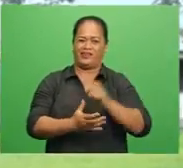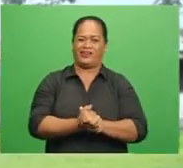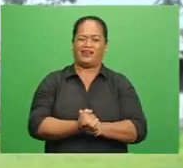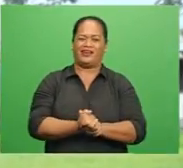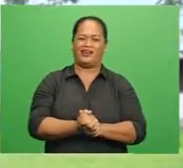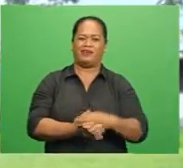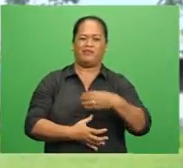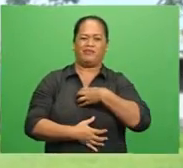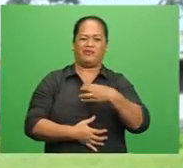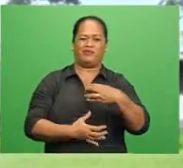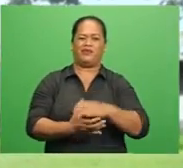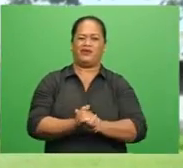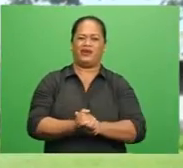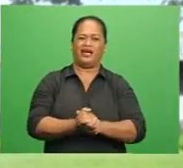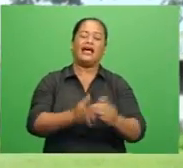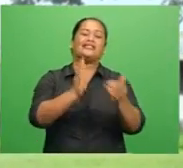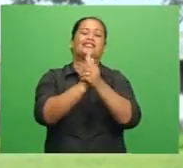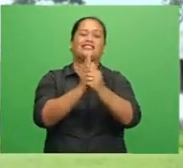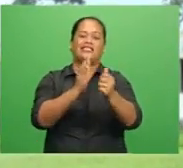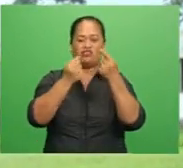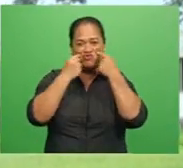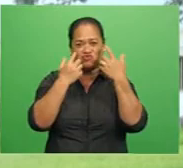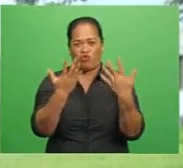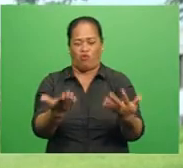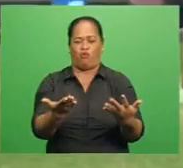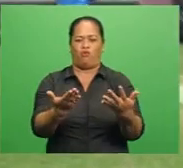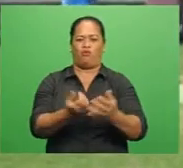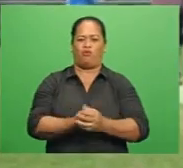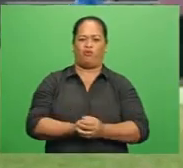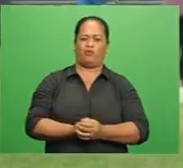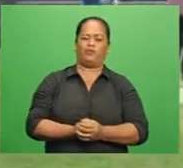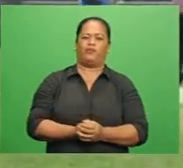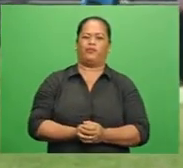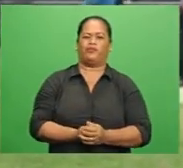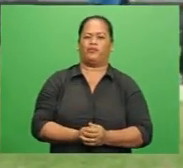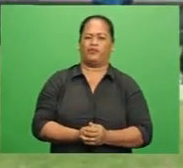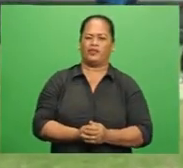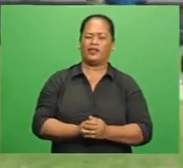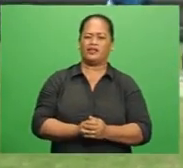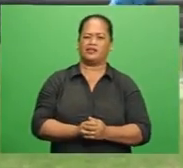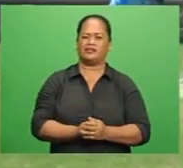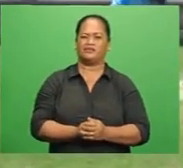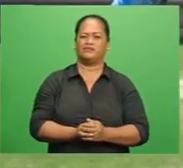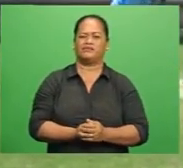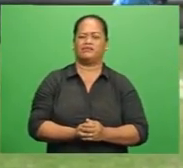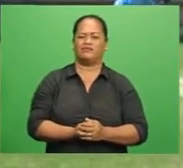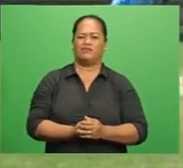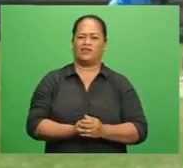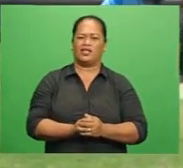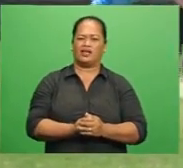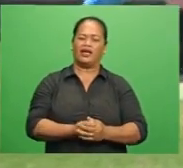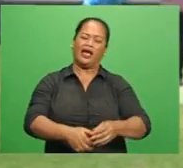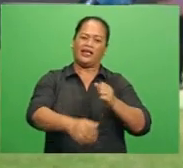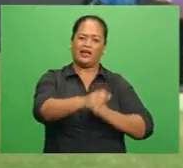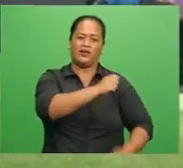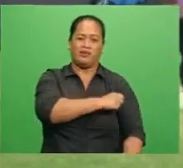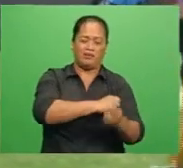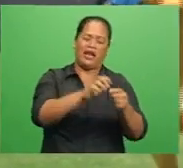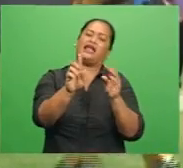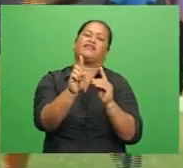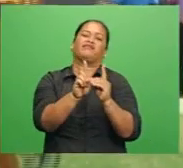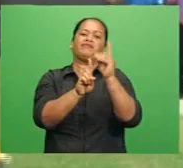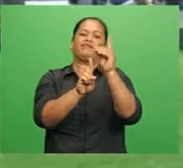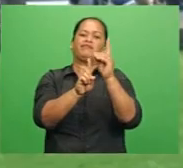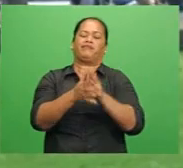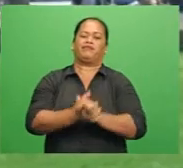all these skills to a player to have that holistic approach in their development, in terms of cricket development. Chief